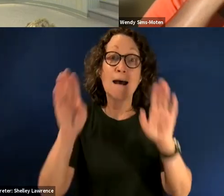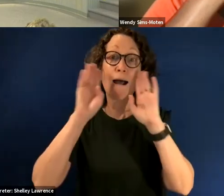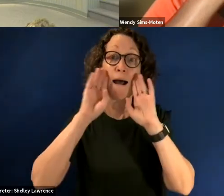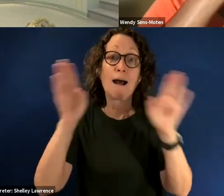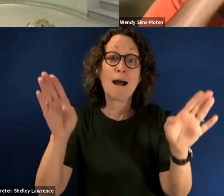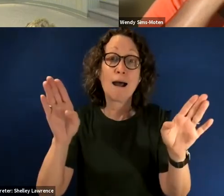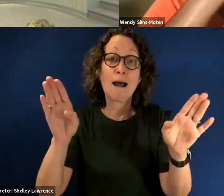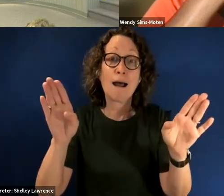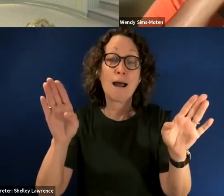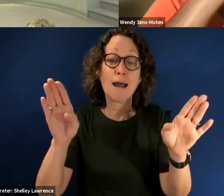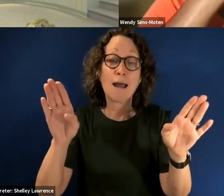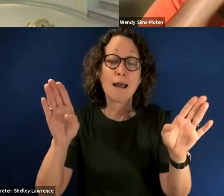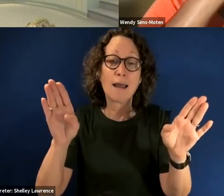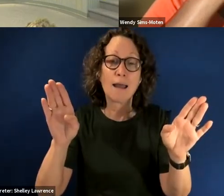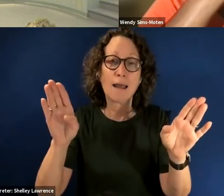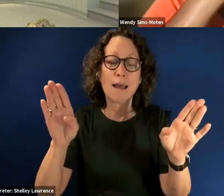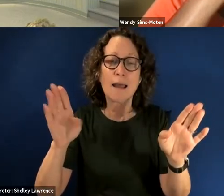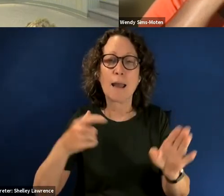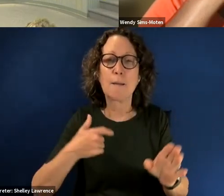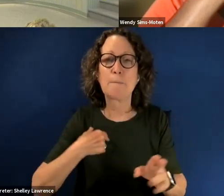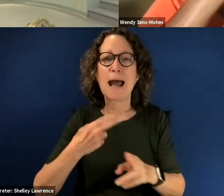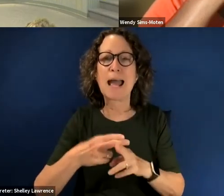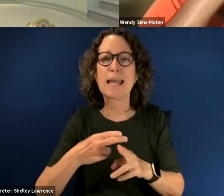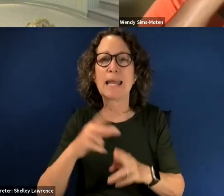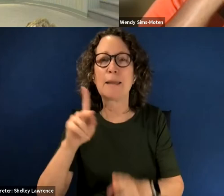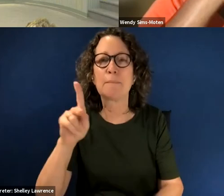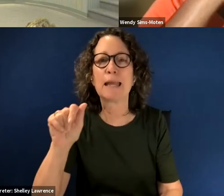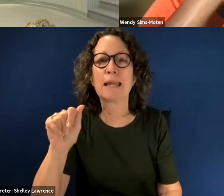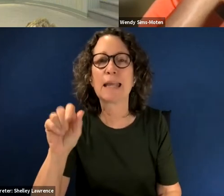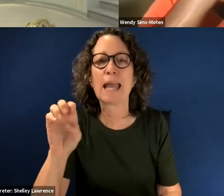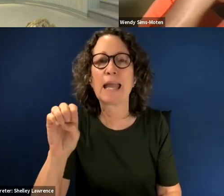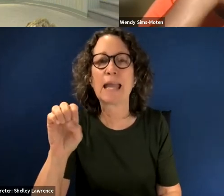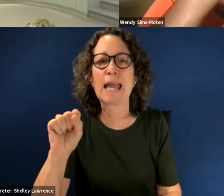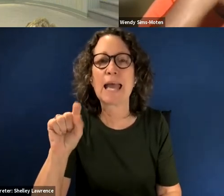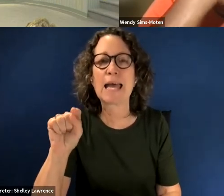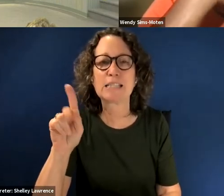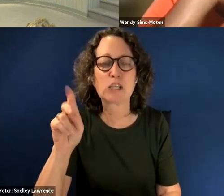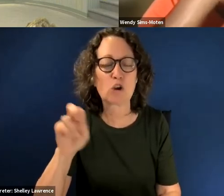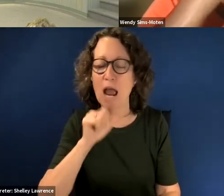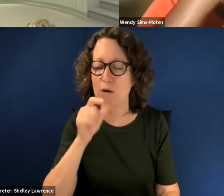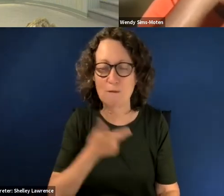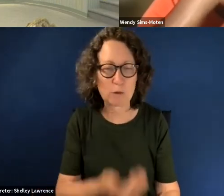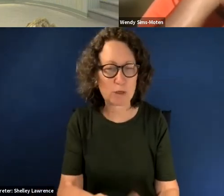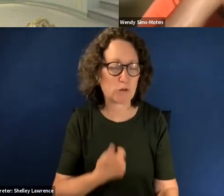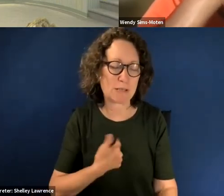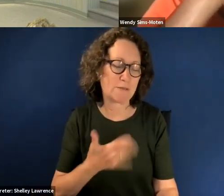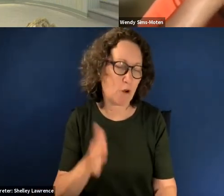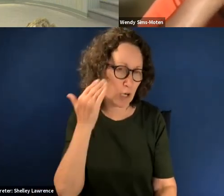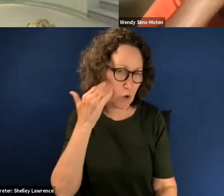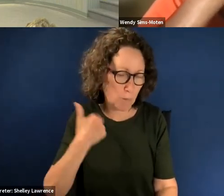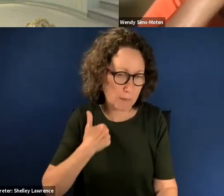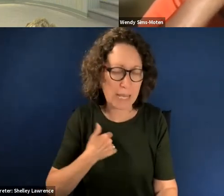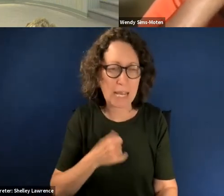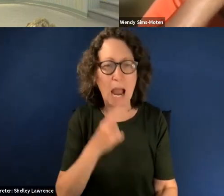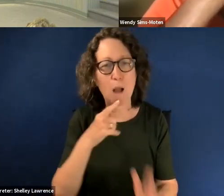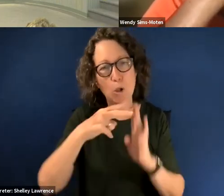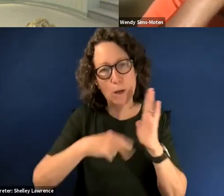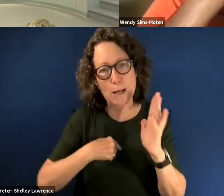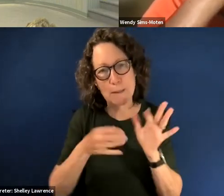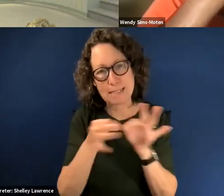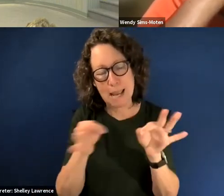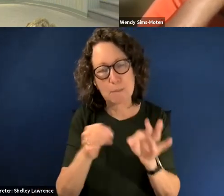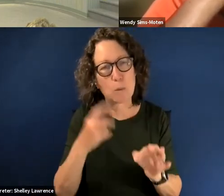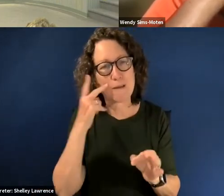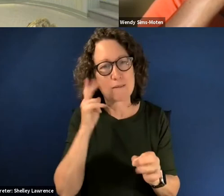Hi, my name is Maria Kastner. I think my name will be known to the board, so I don't have to introduce myself. I'm going to read my statement. We have seen a